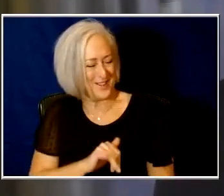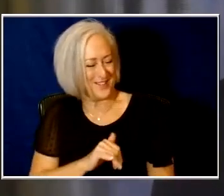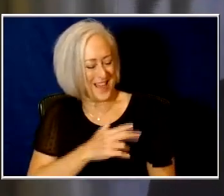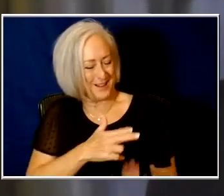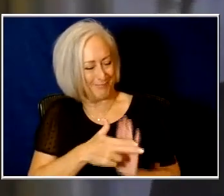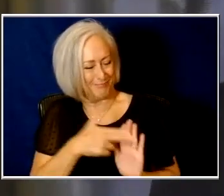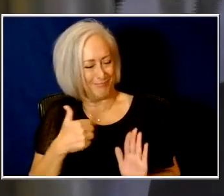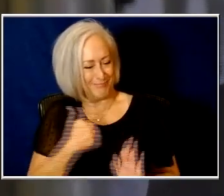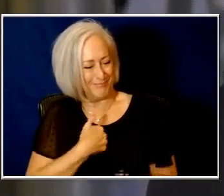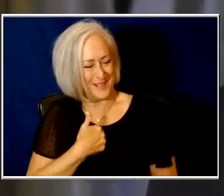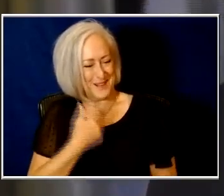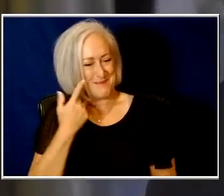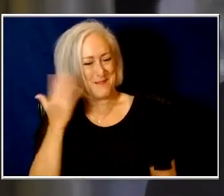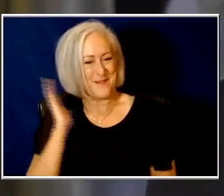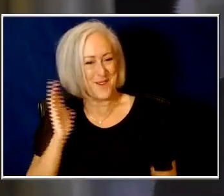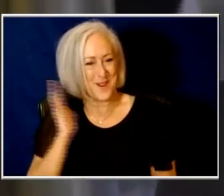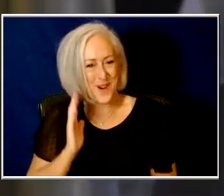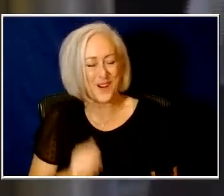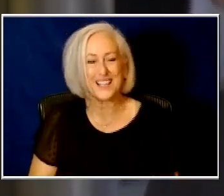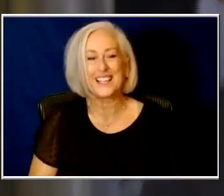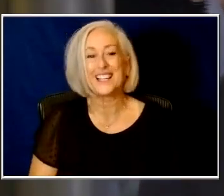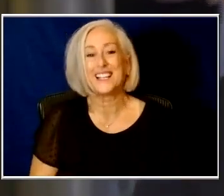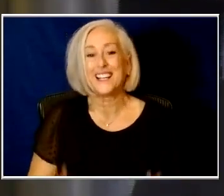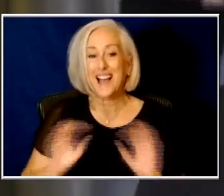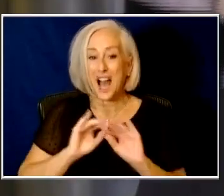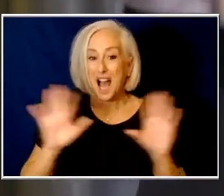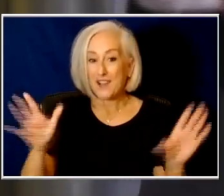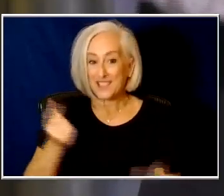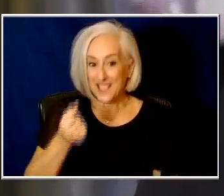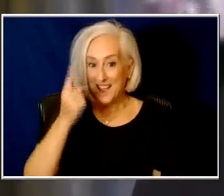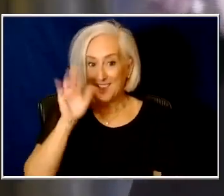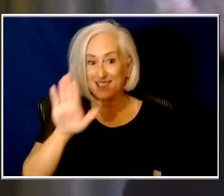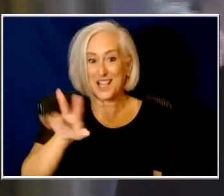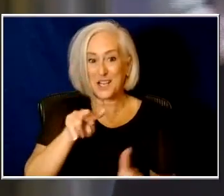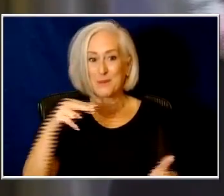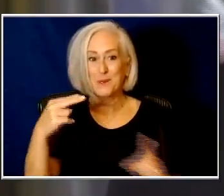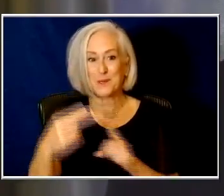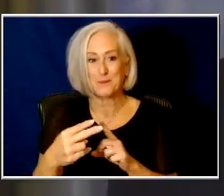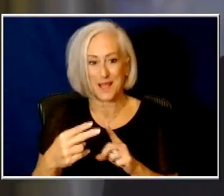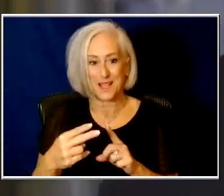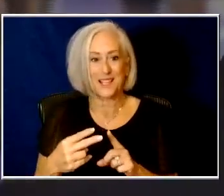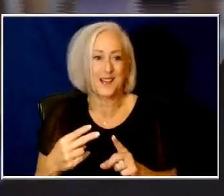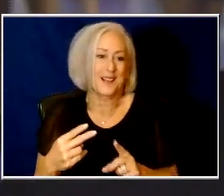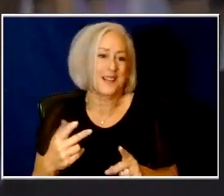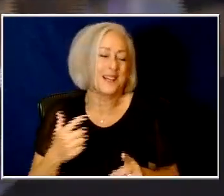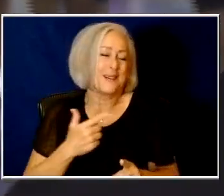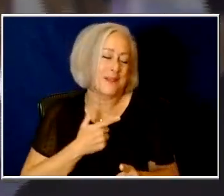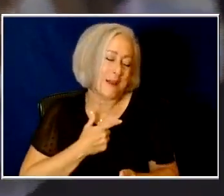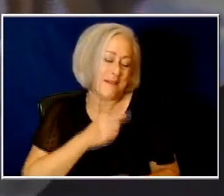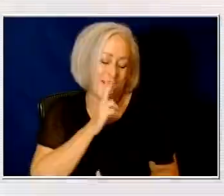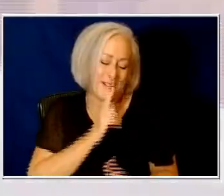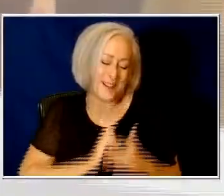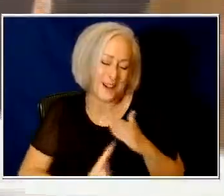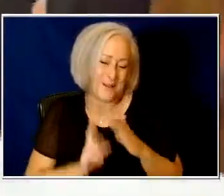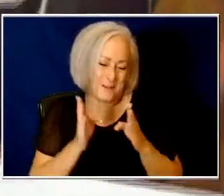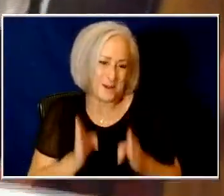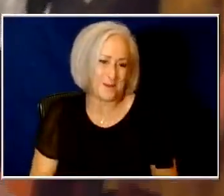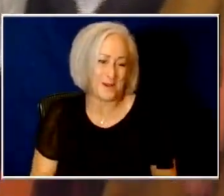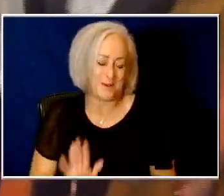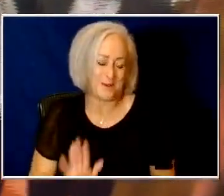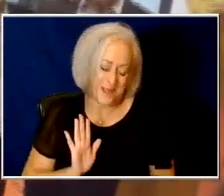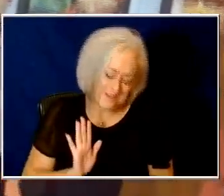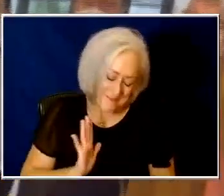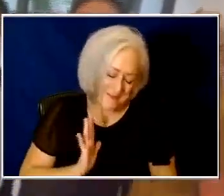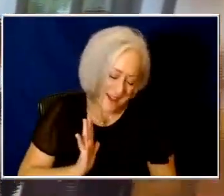Don't really know how to take it in. Obviously, I understand where he's coming from, but just because I'm a very humble person, it's nice. David